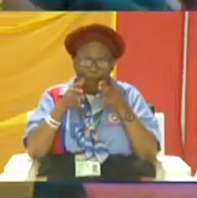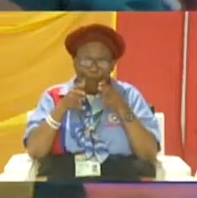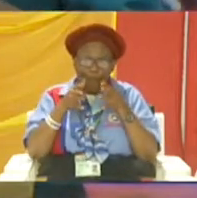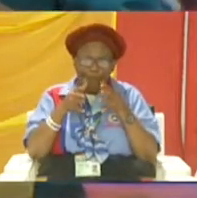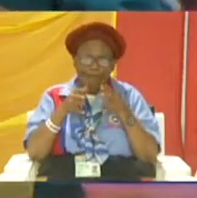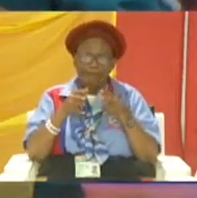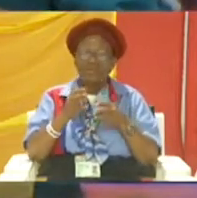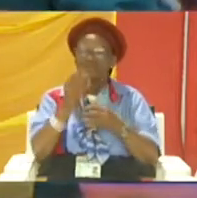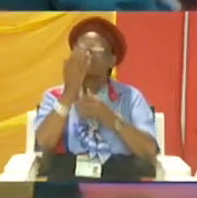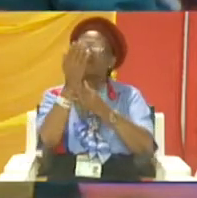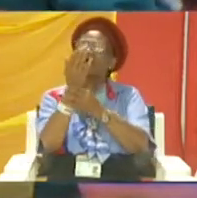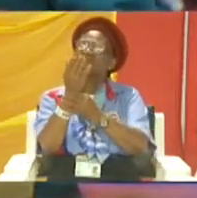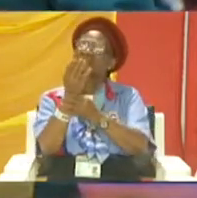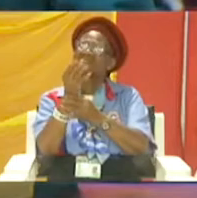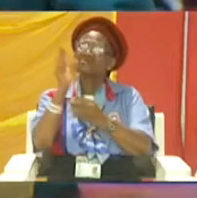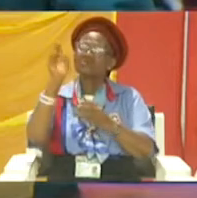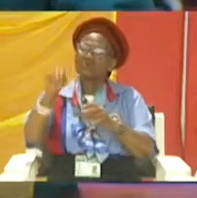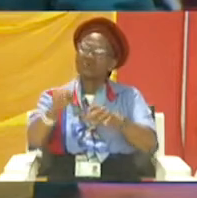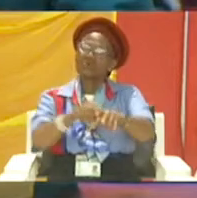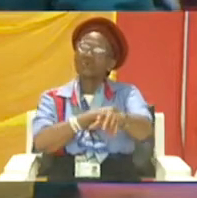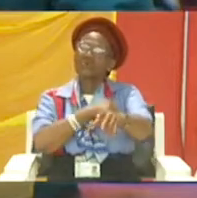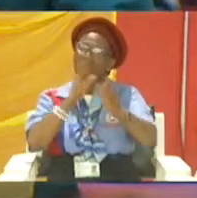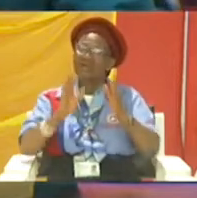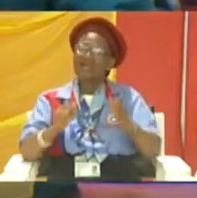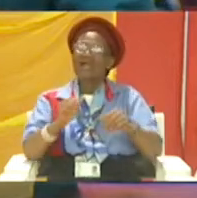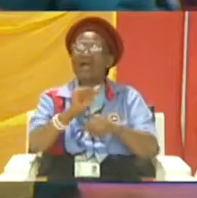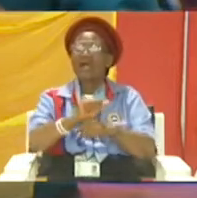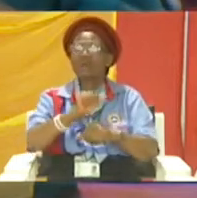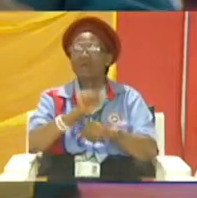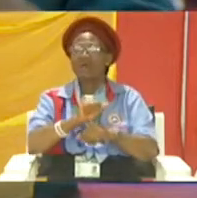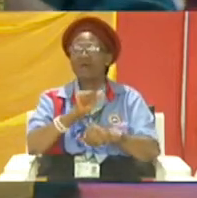The hands could no longer function.